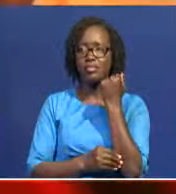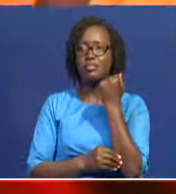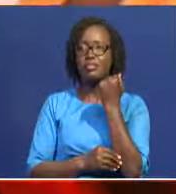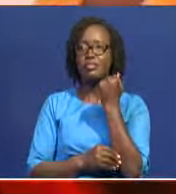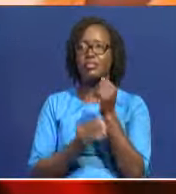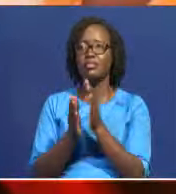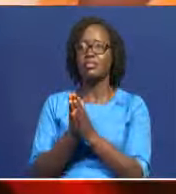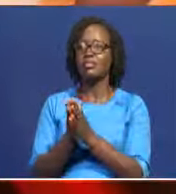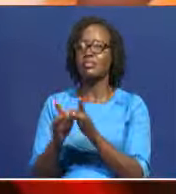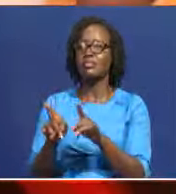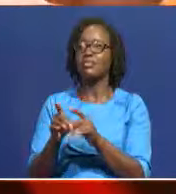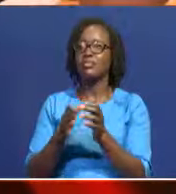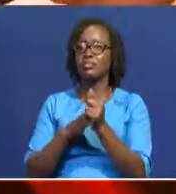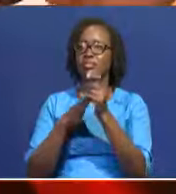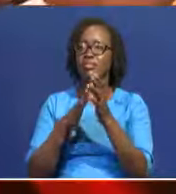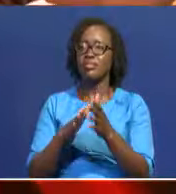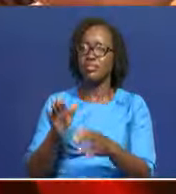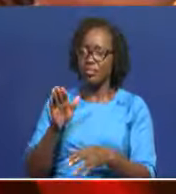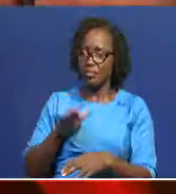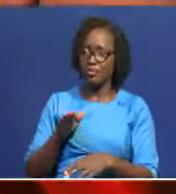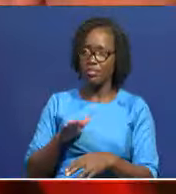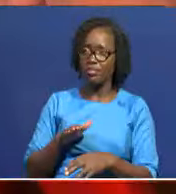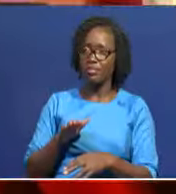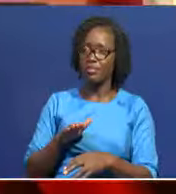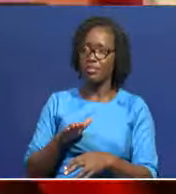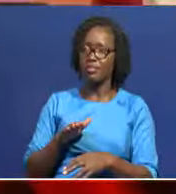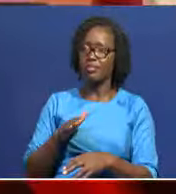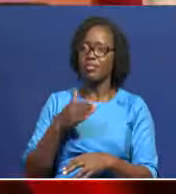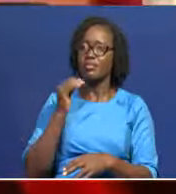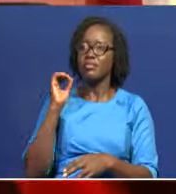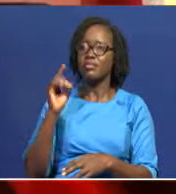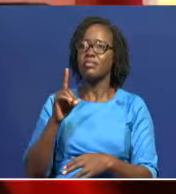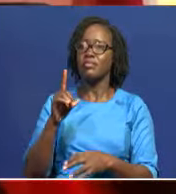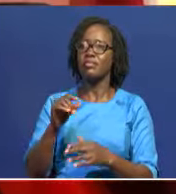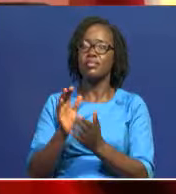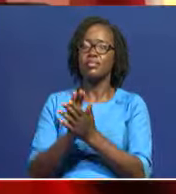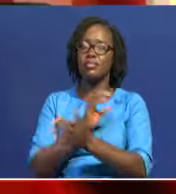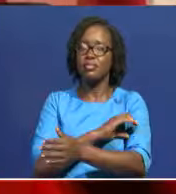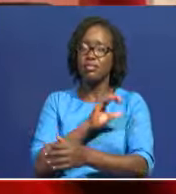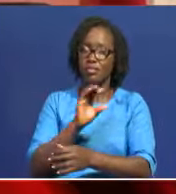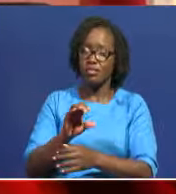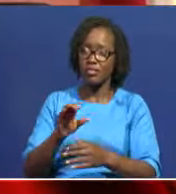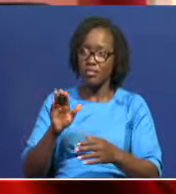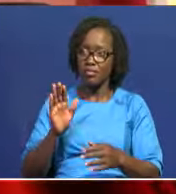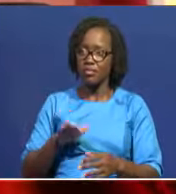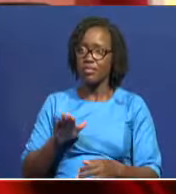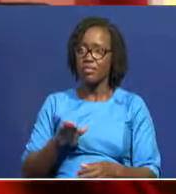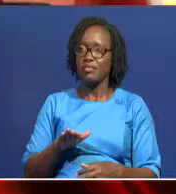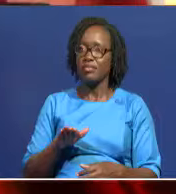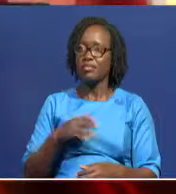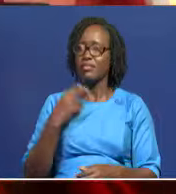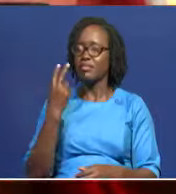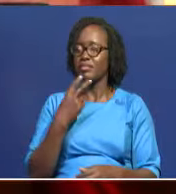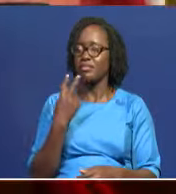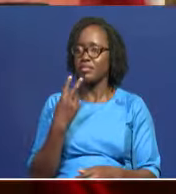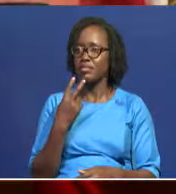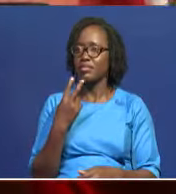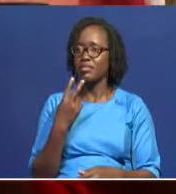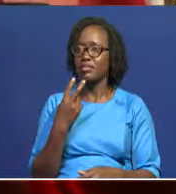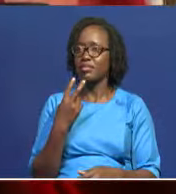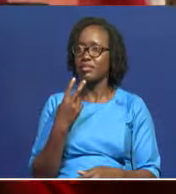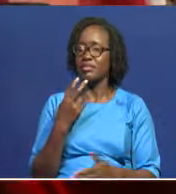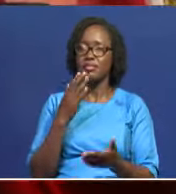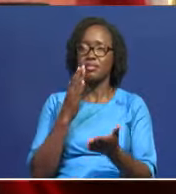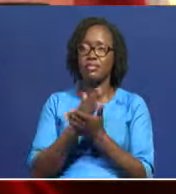na kama viongozi wanawake tunafaa kuwawezesha wanawake ambao